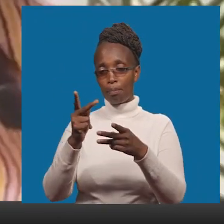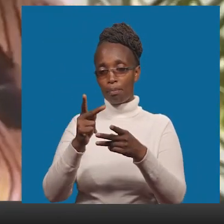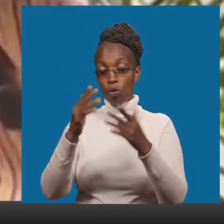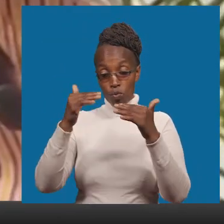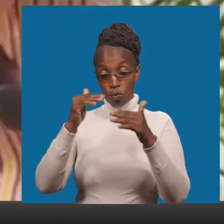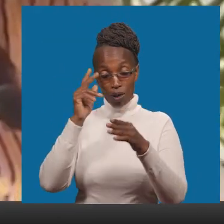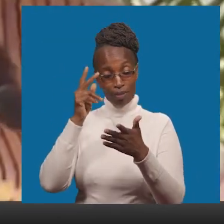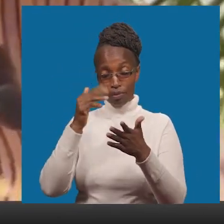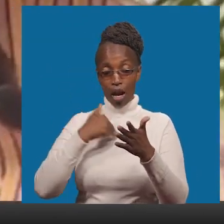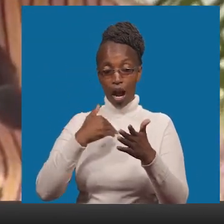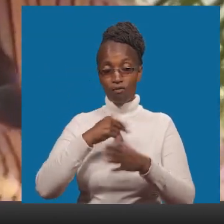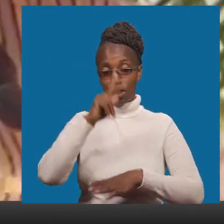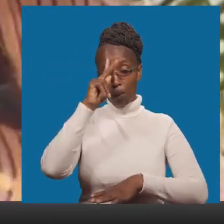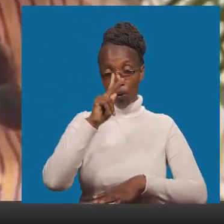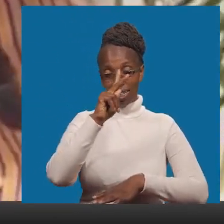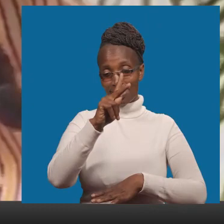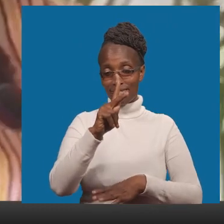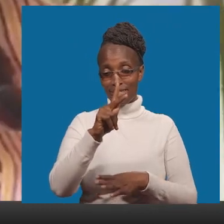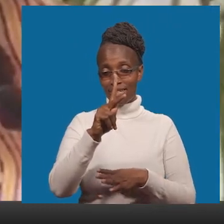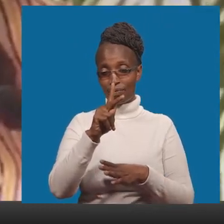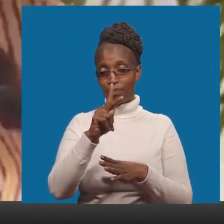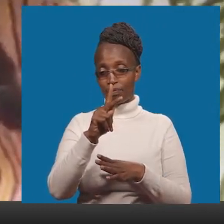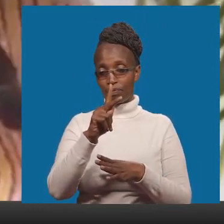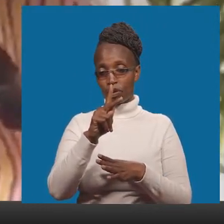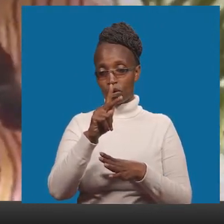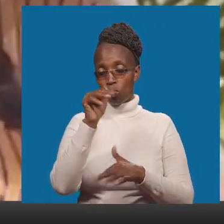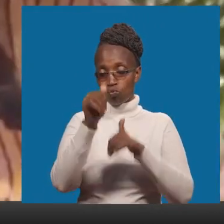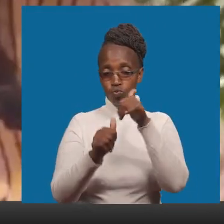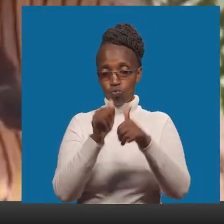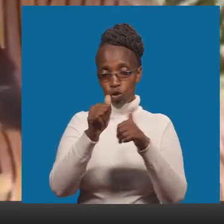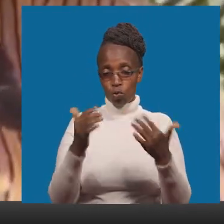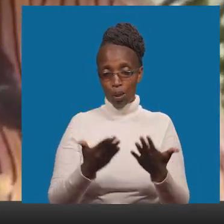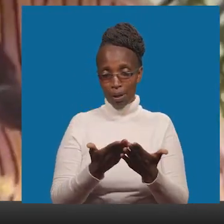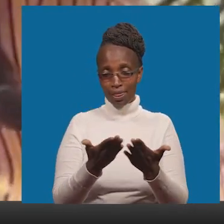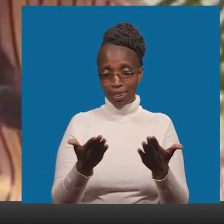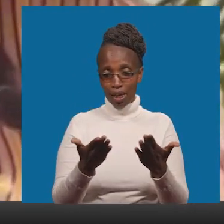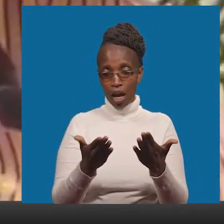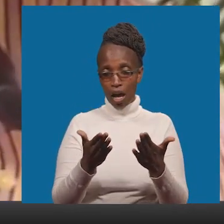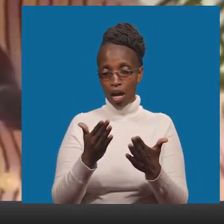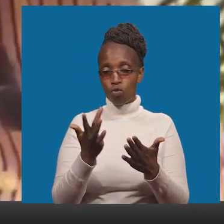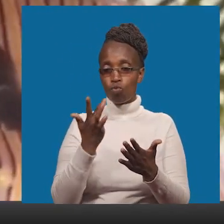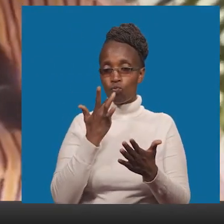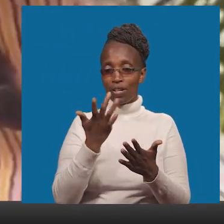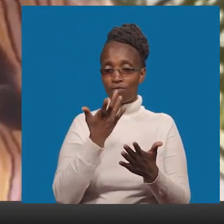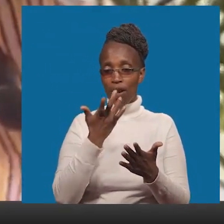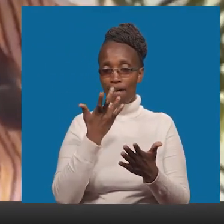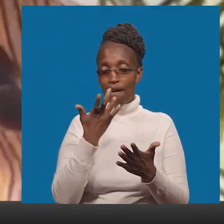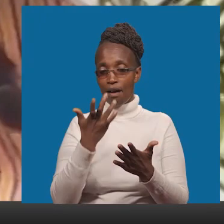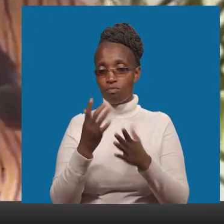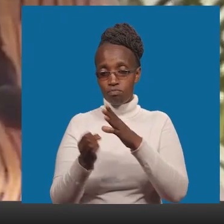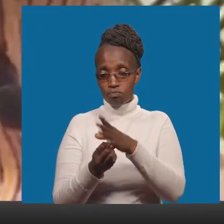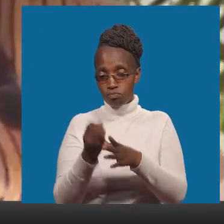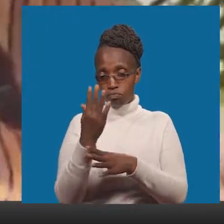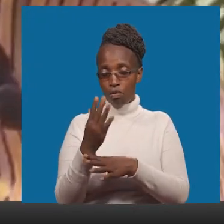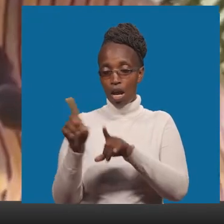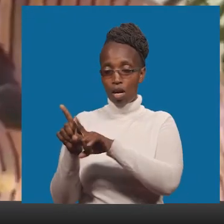given instructions so that we can make a policy framework that favors production, that favors